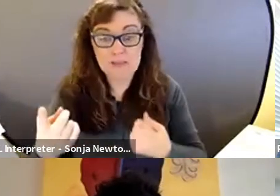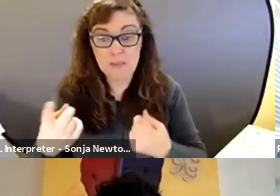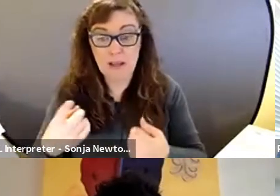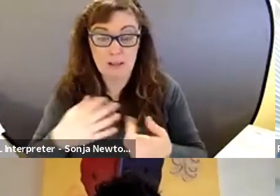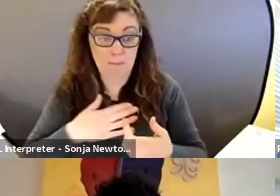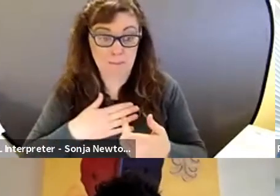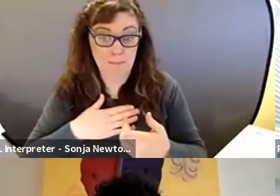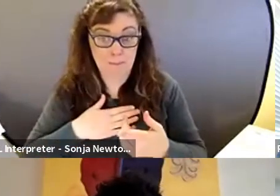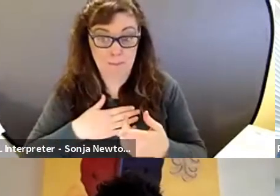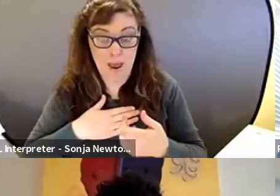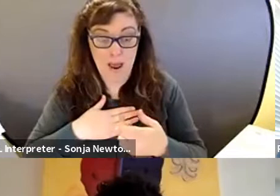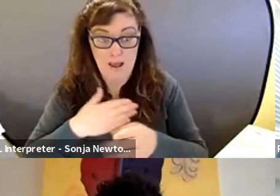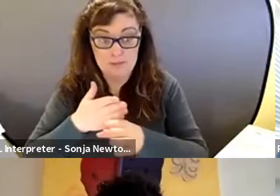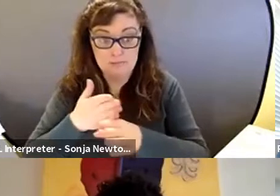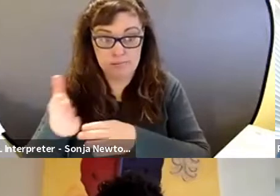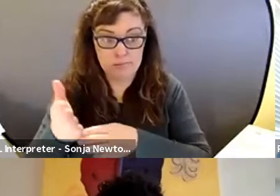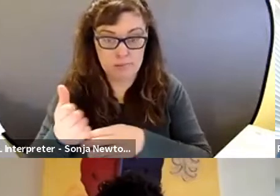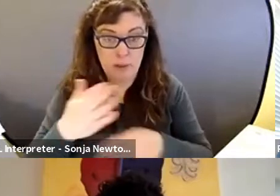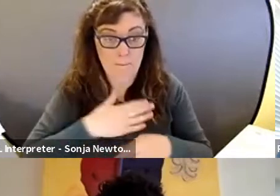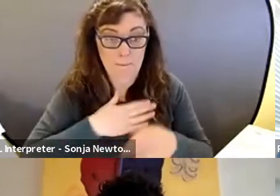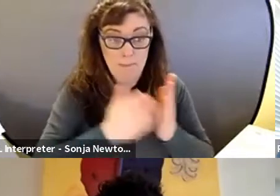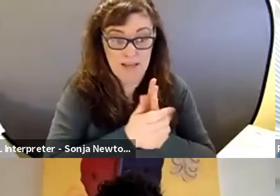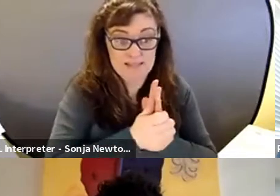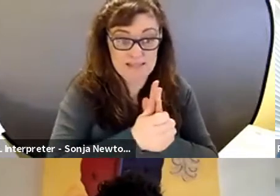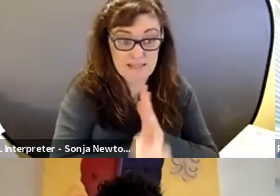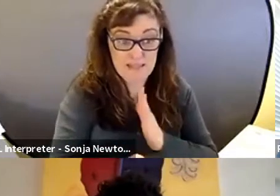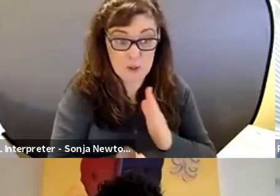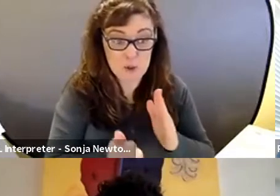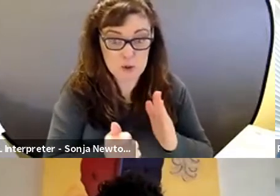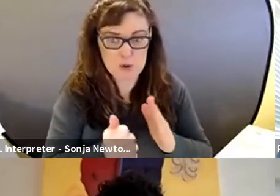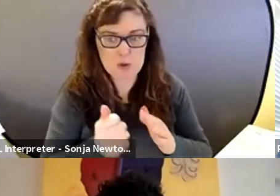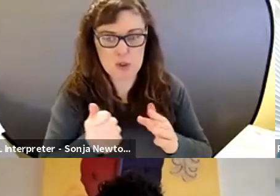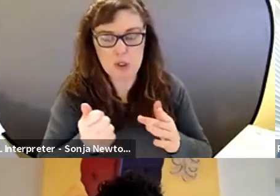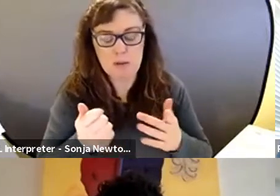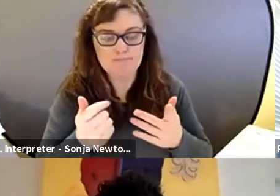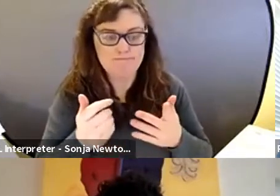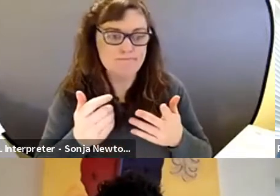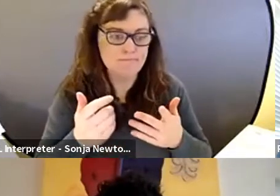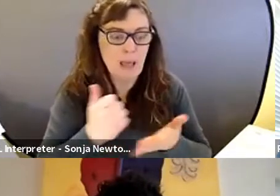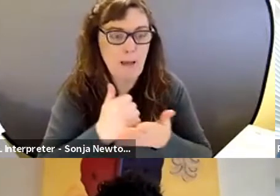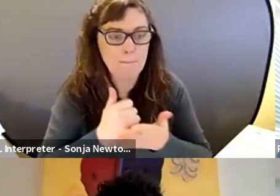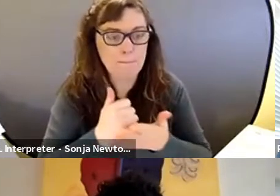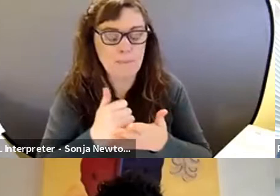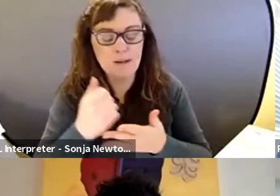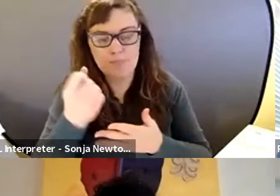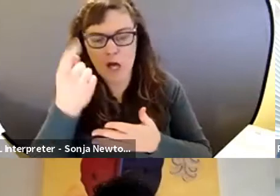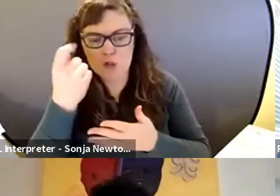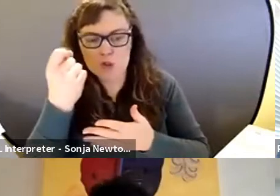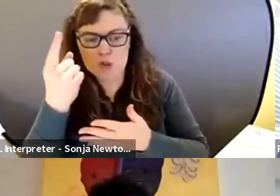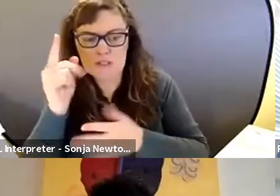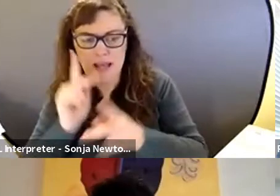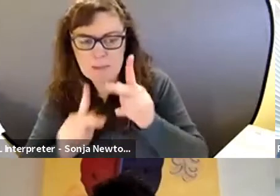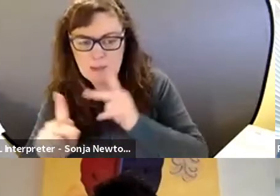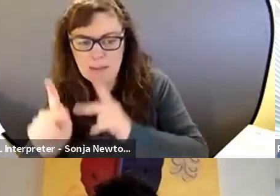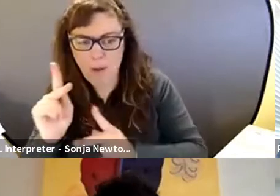is to how to use the skills that I have in deeply understanding people, being connected to the